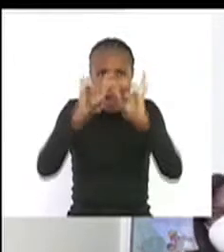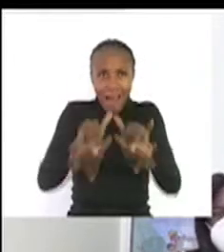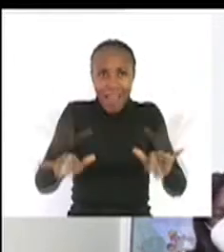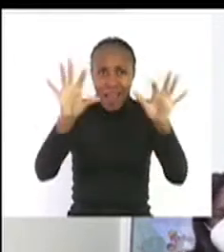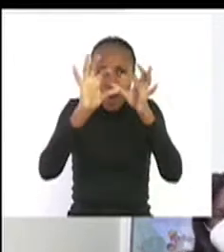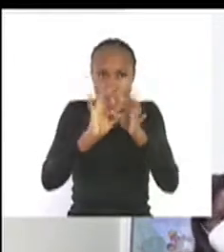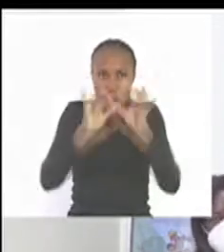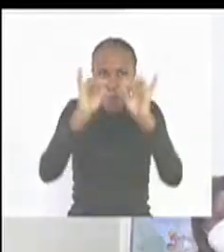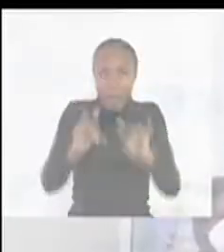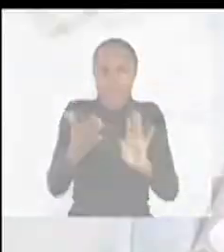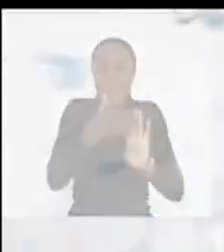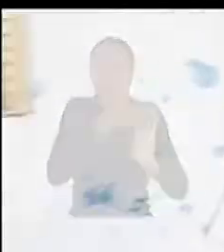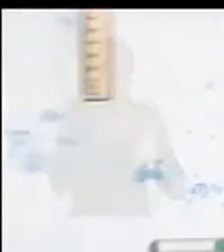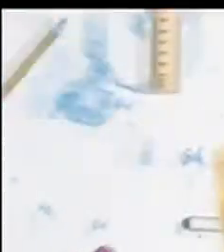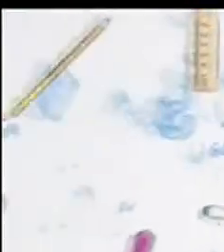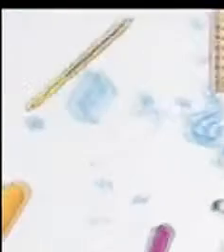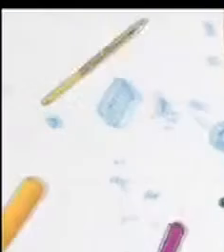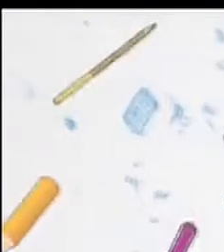stay safe.